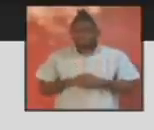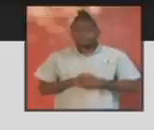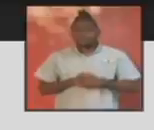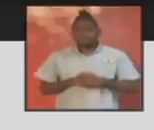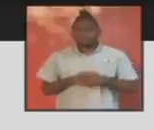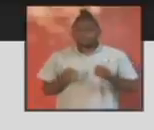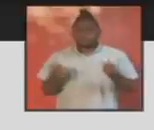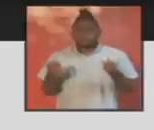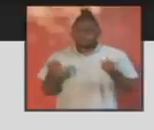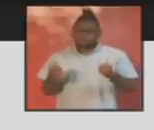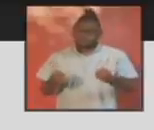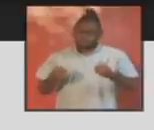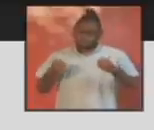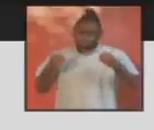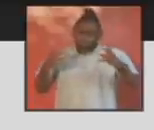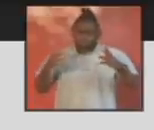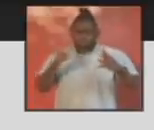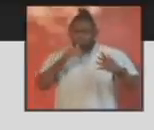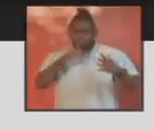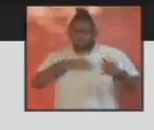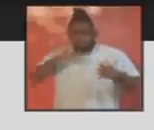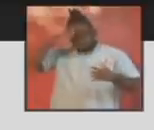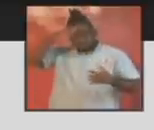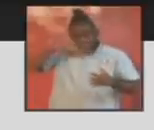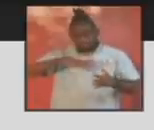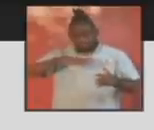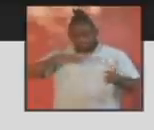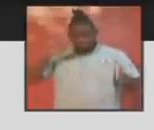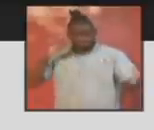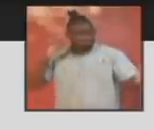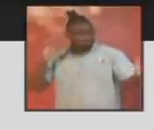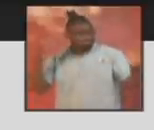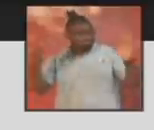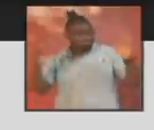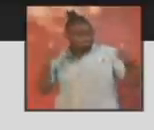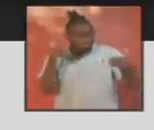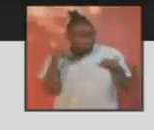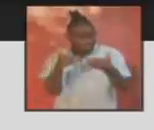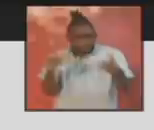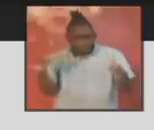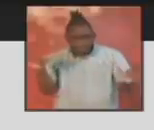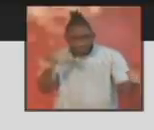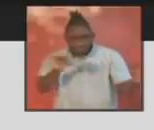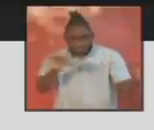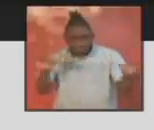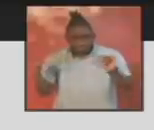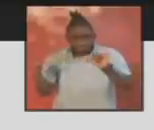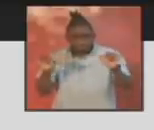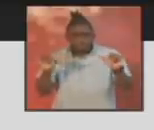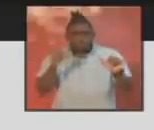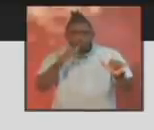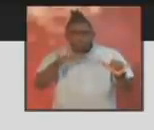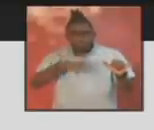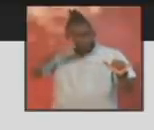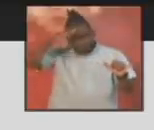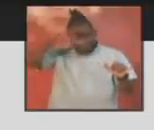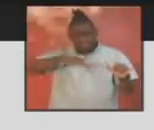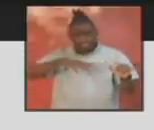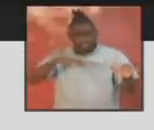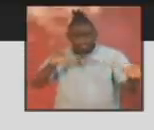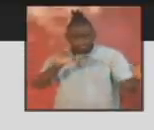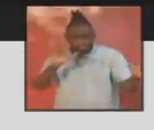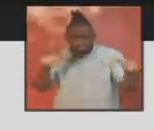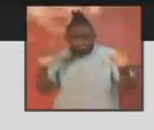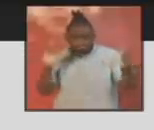cases remains relatively similar, almost 50-50 in terms of men and women infected,